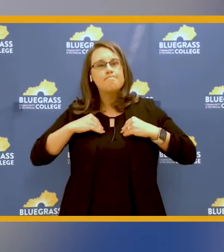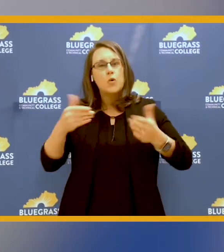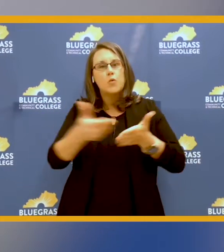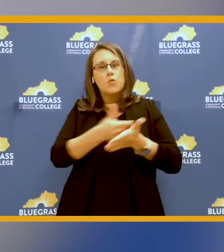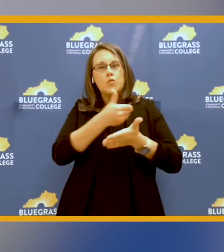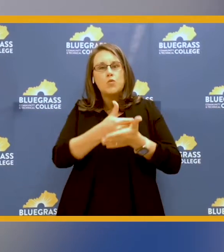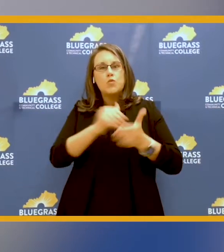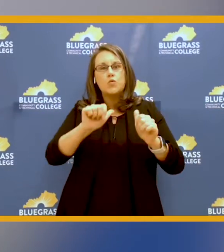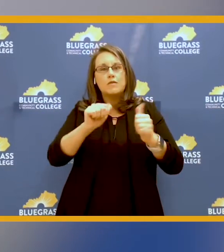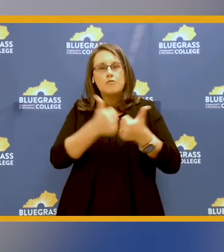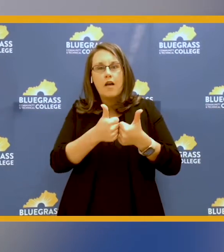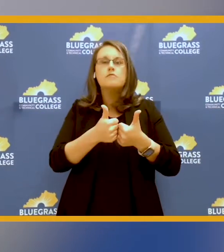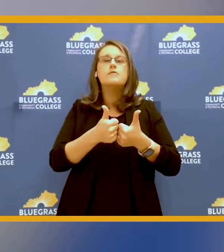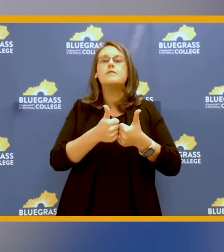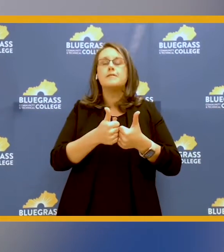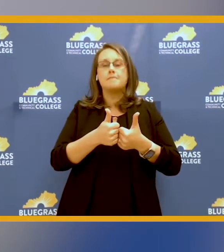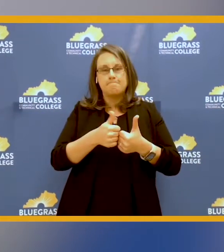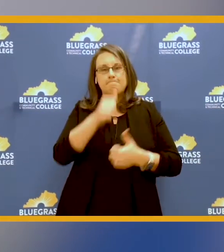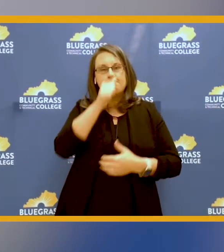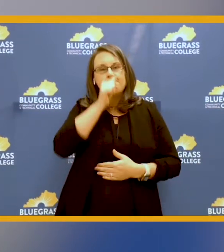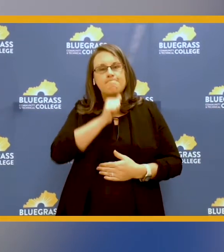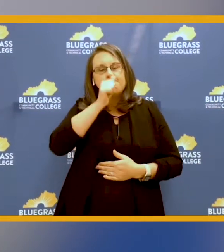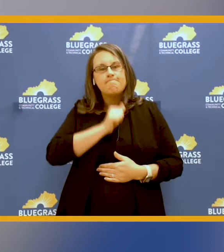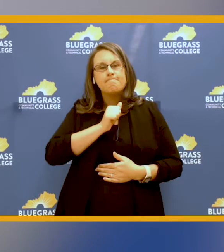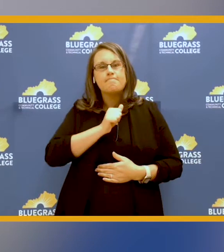challenges and obstacles that came with it.